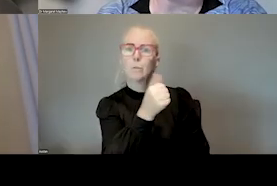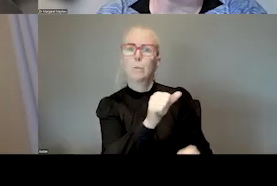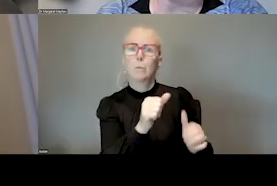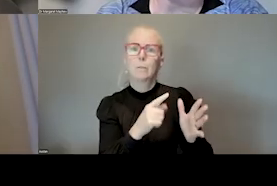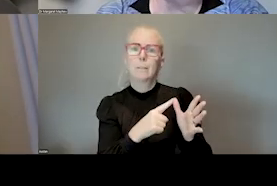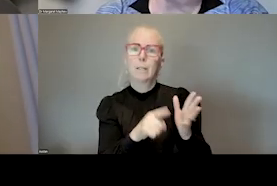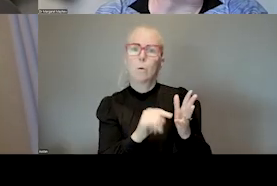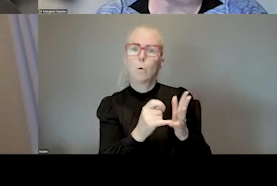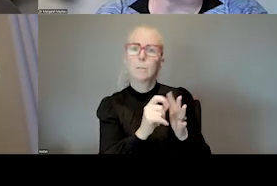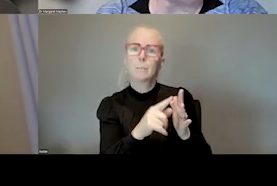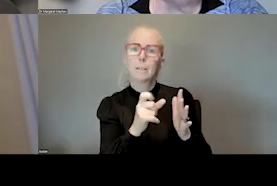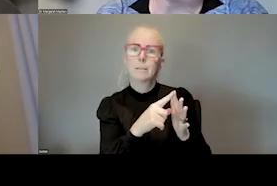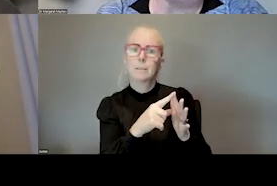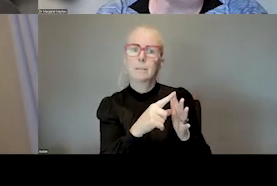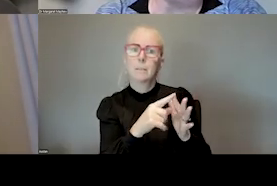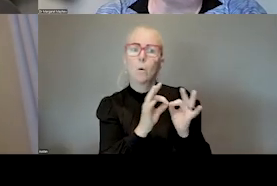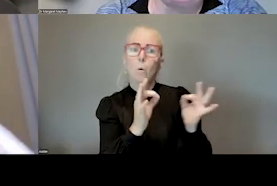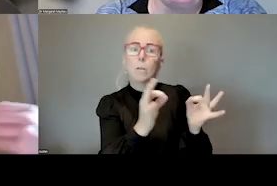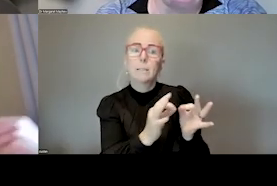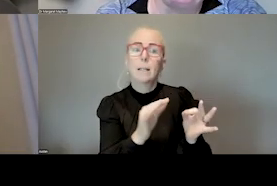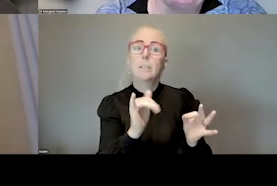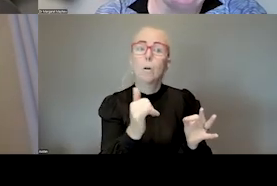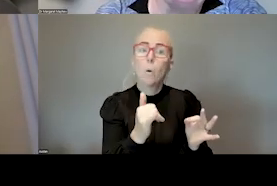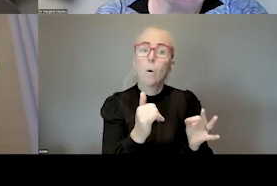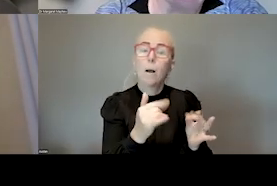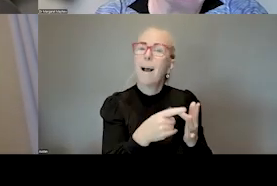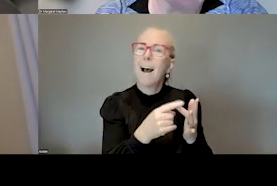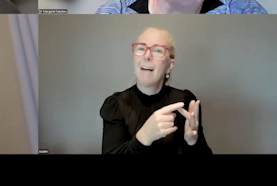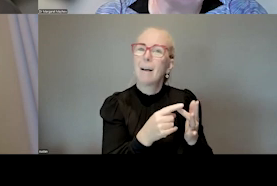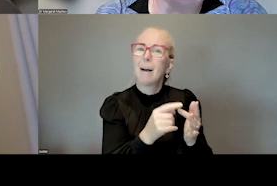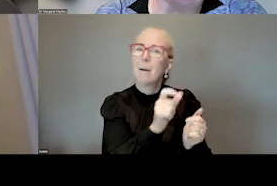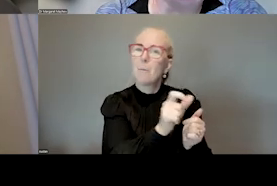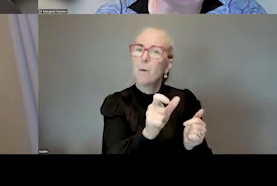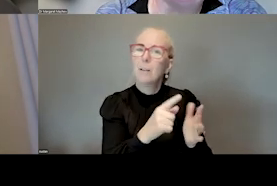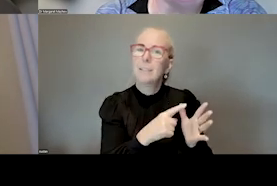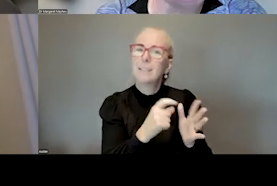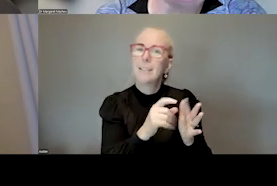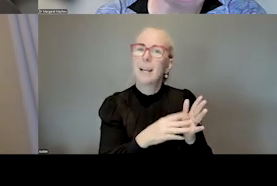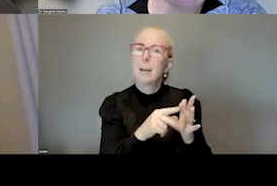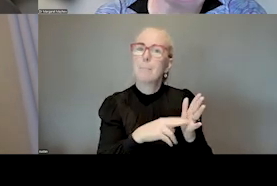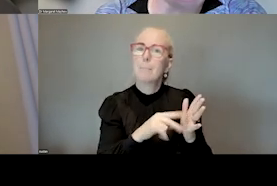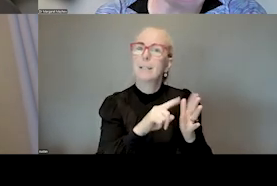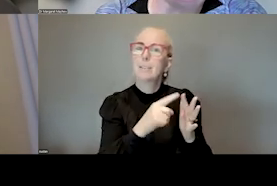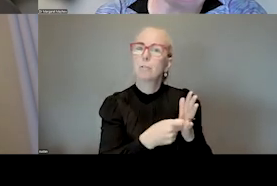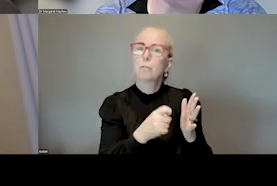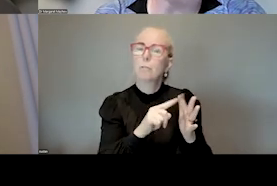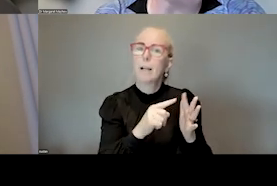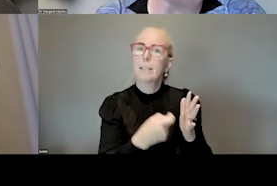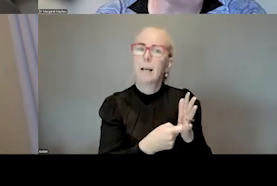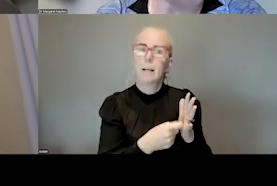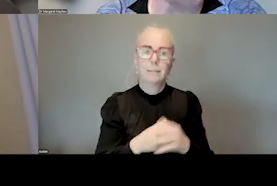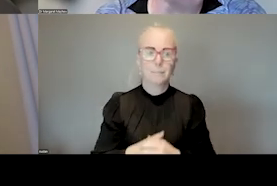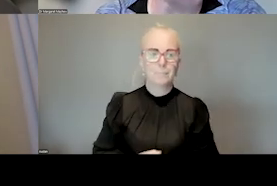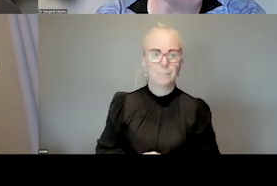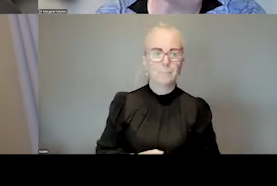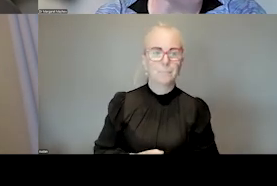Mm. not make it easy or clear for anybody. I'm very sorry. So then we go through here. We've got the First Nations protocols and the